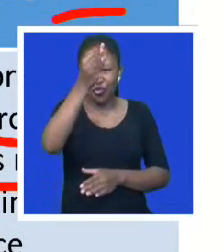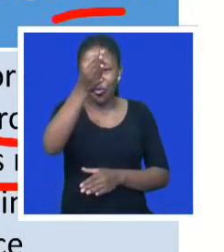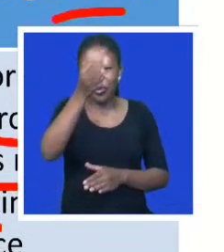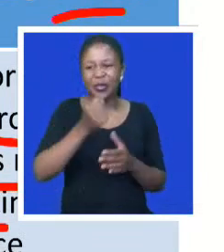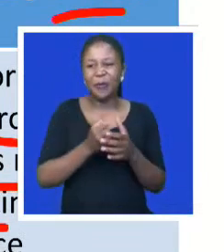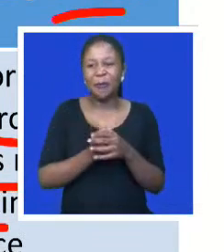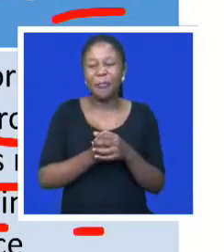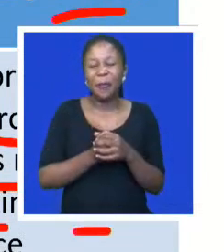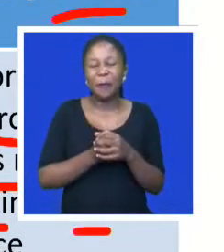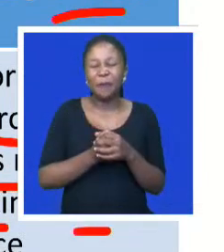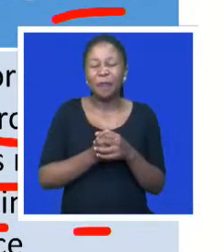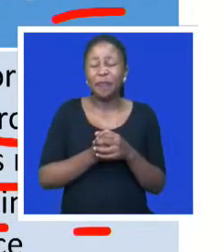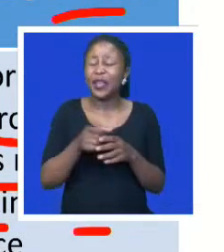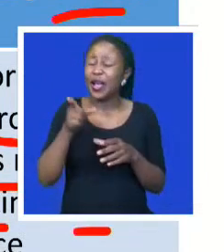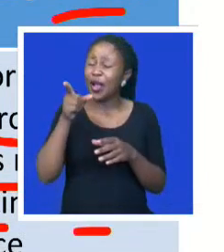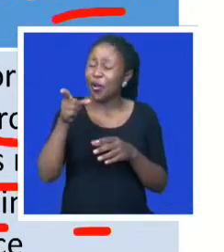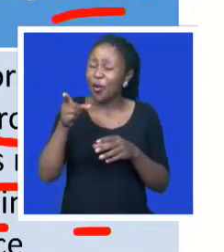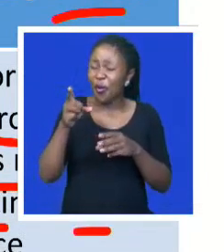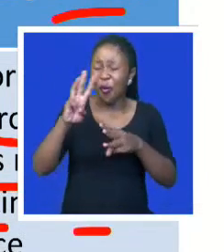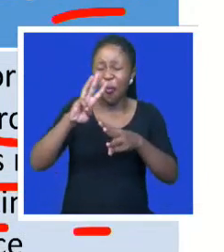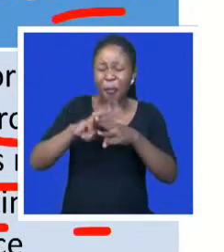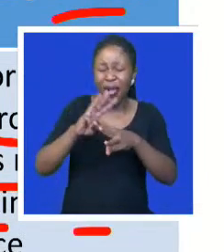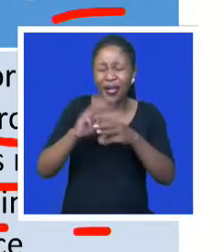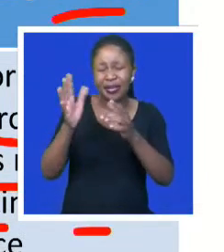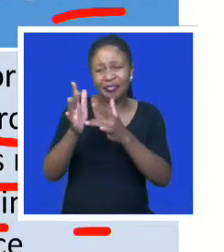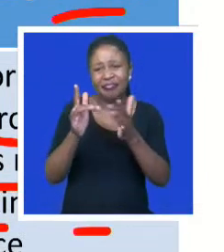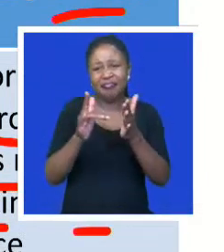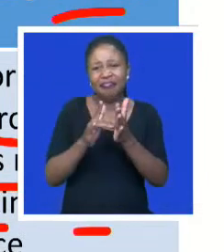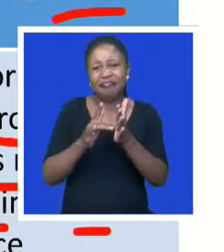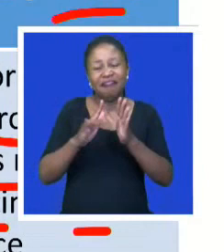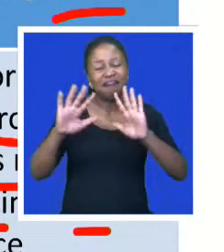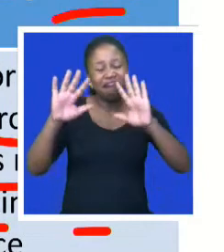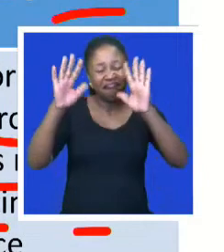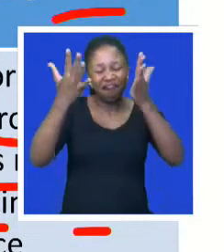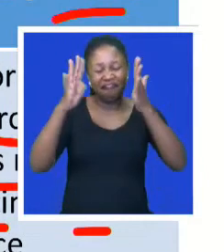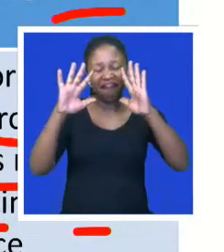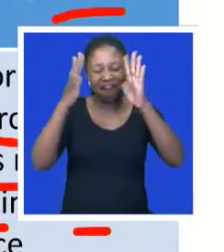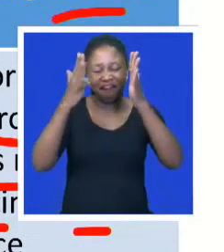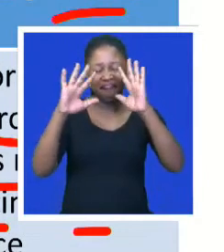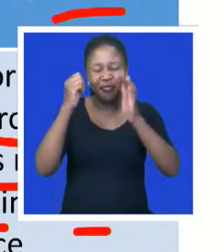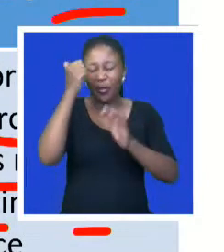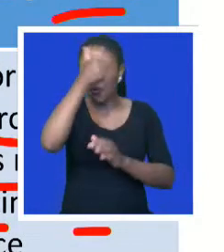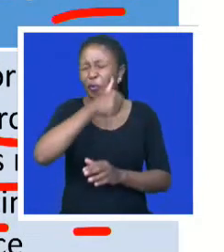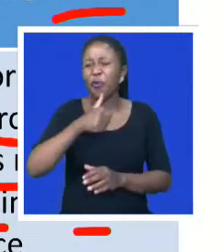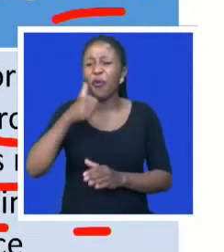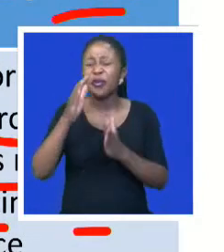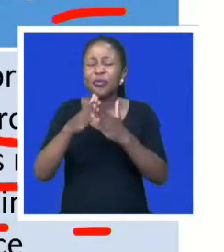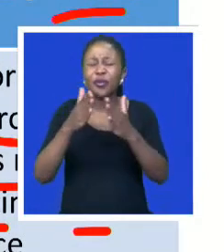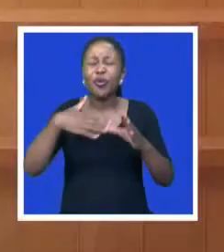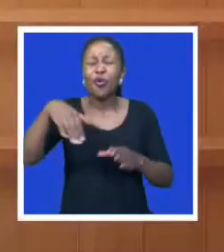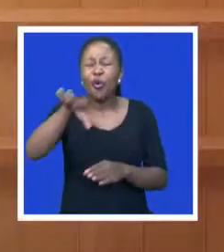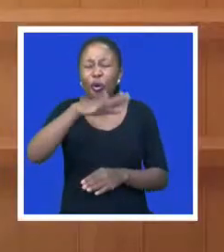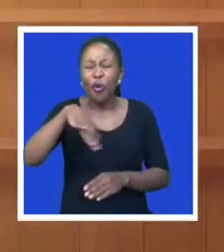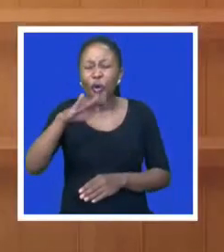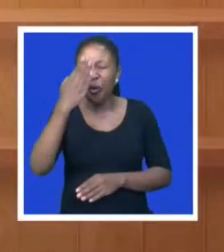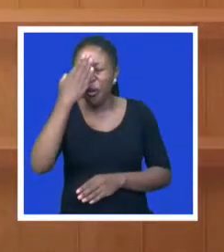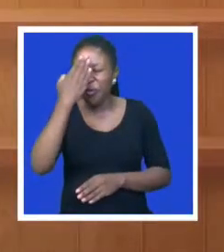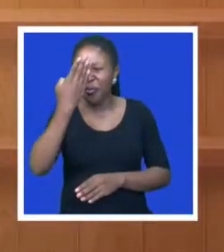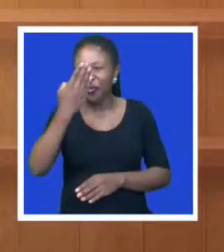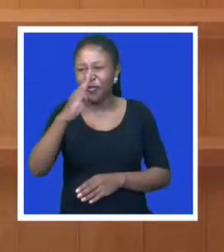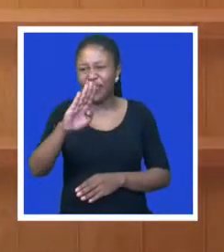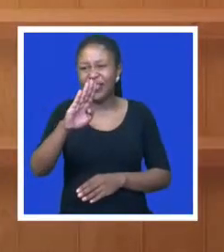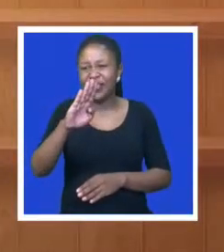still awaiting God's promised deliverance. Now, all in all, dear Lena, in this verse, it is that